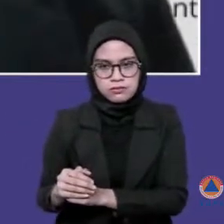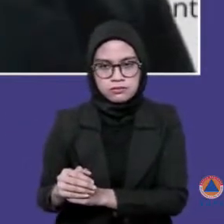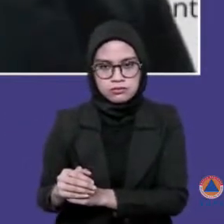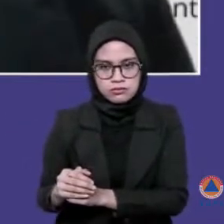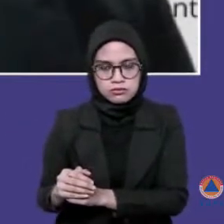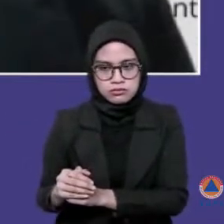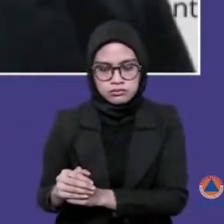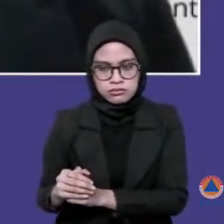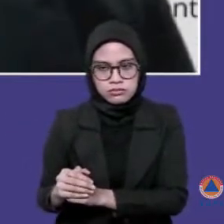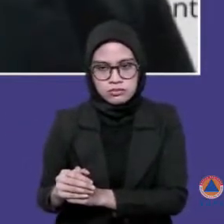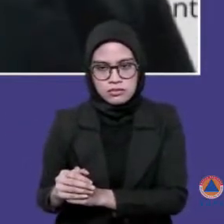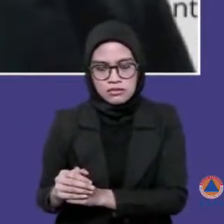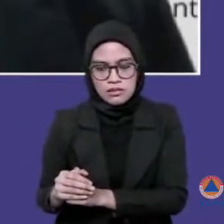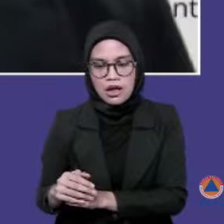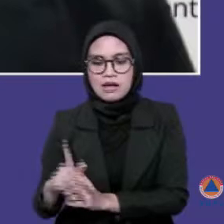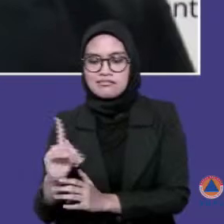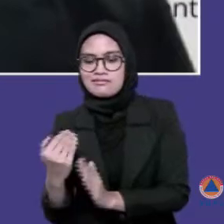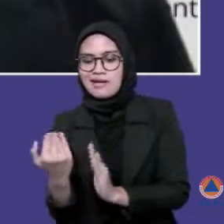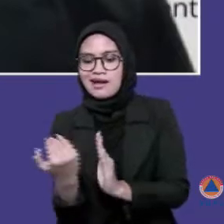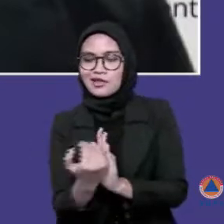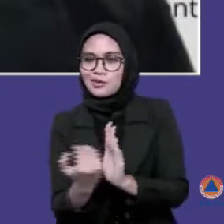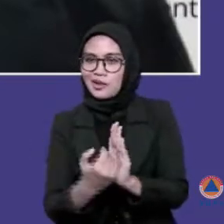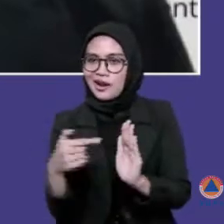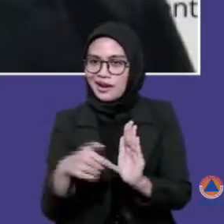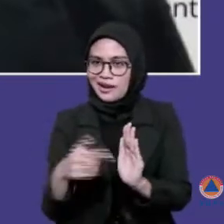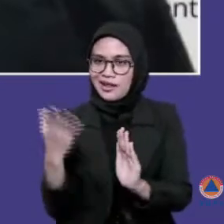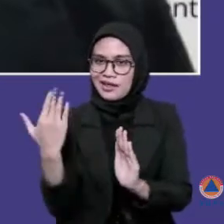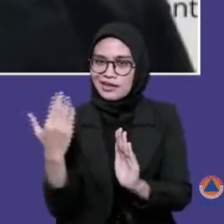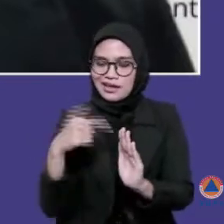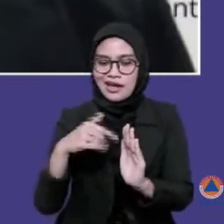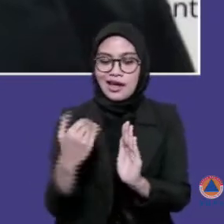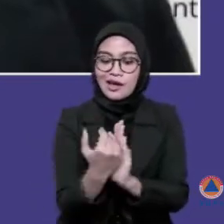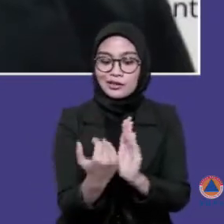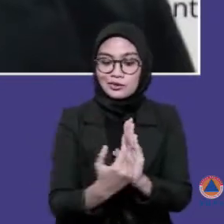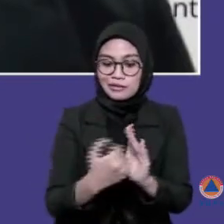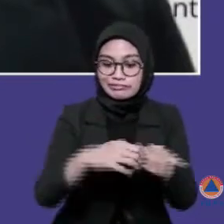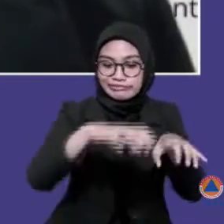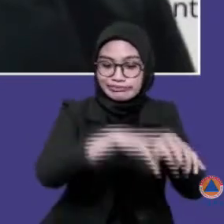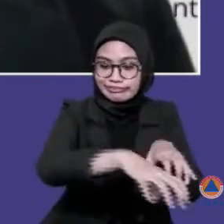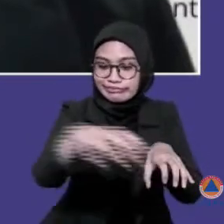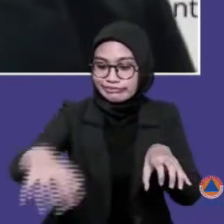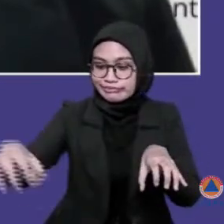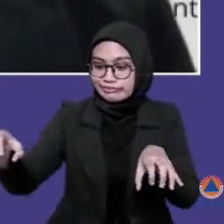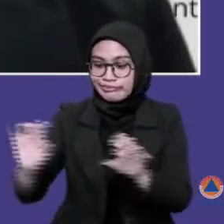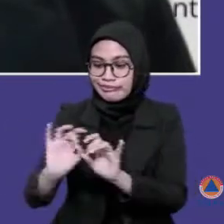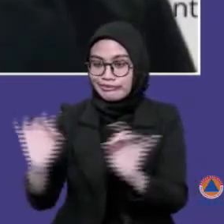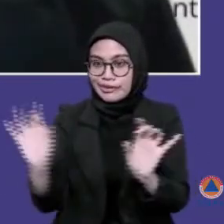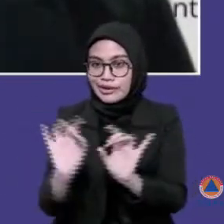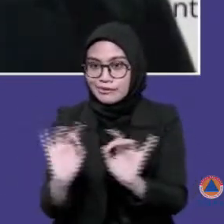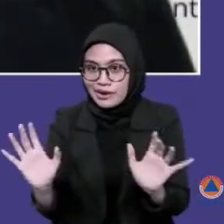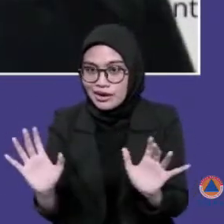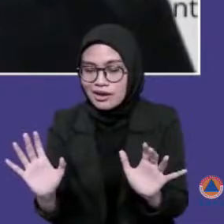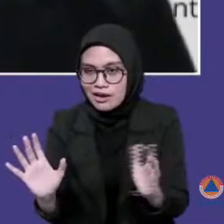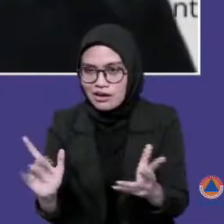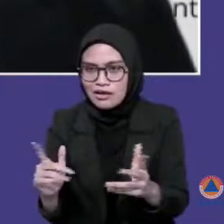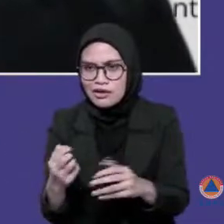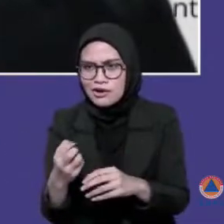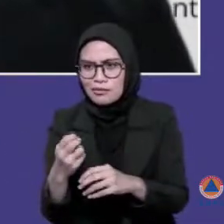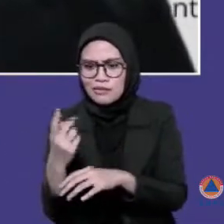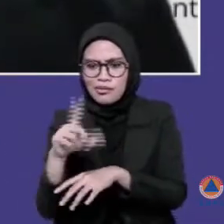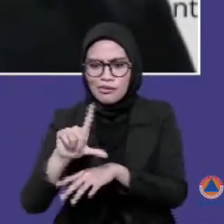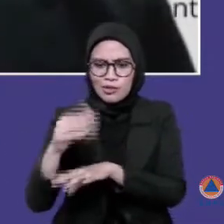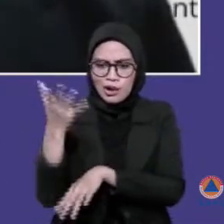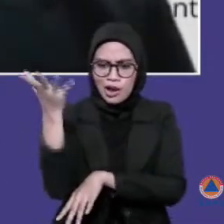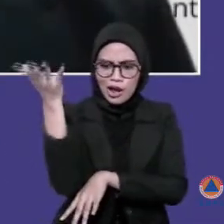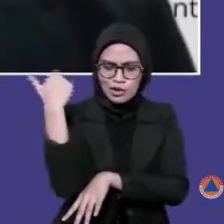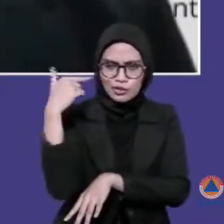at priorities of different groups. I think the last foreign journalist that came in was several months ago, and then obviously